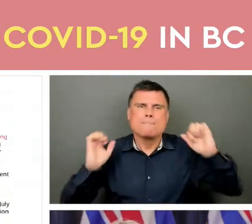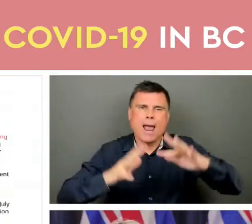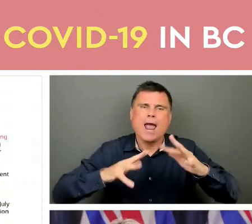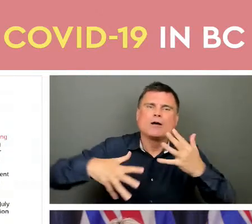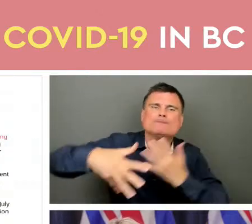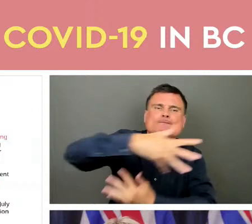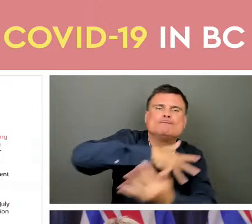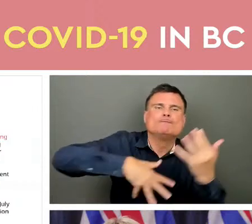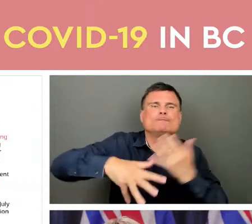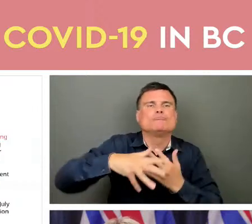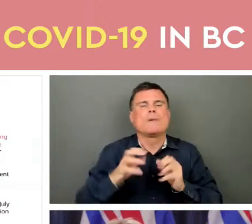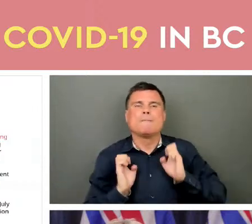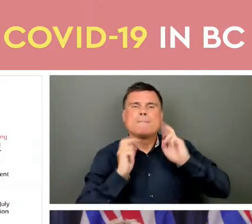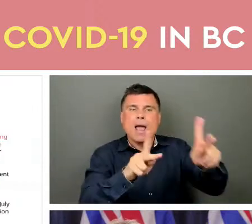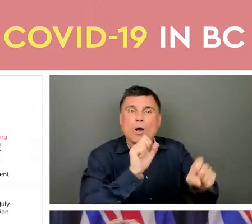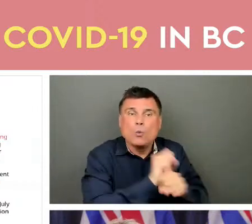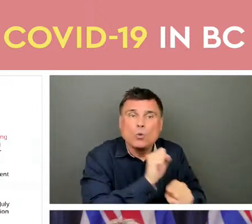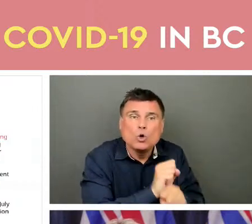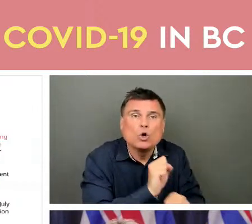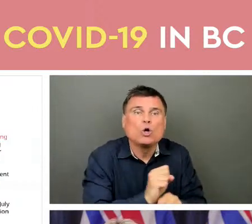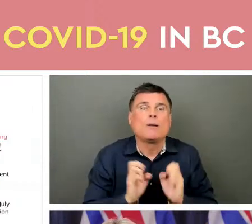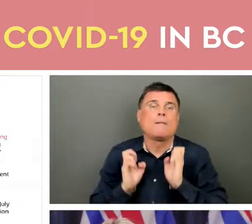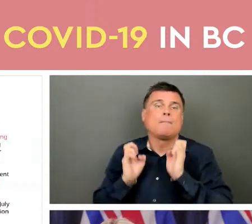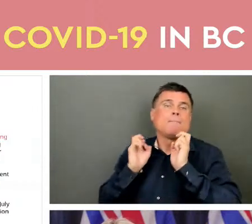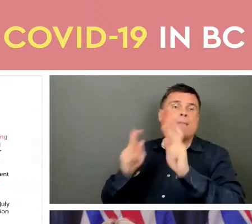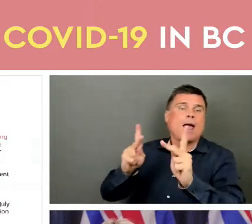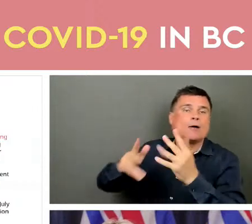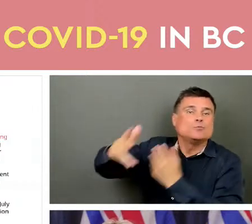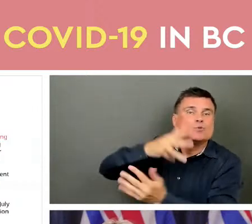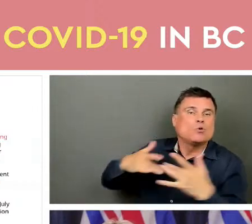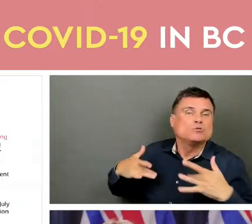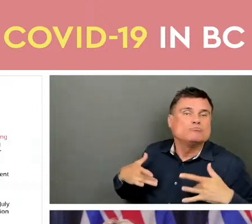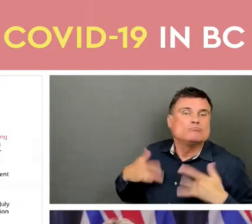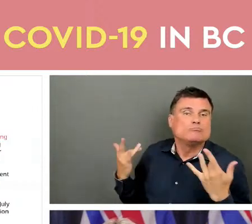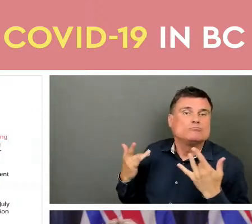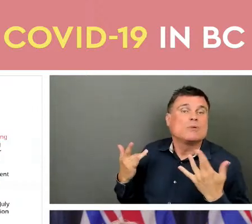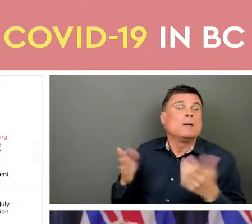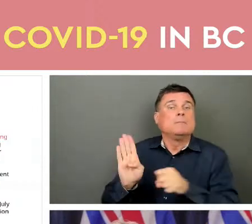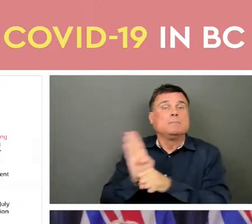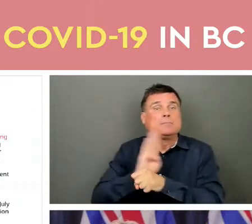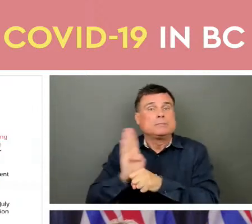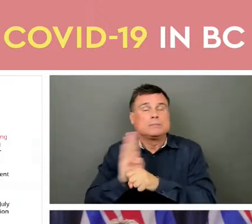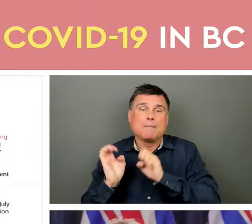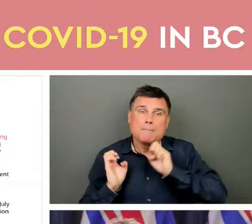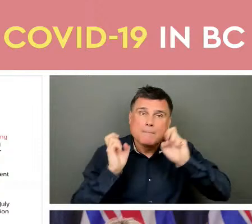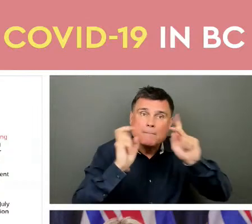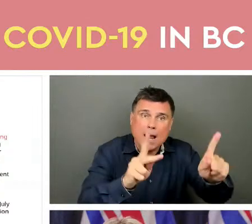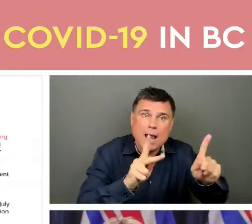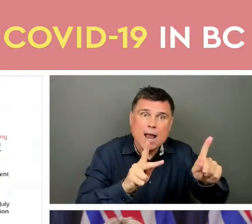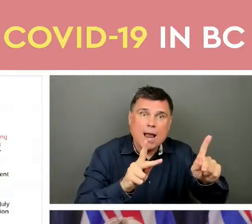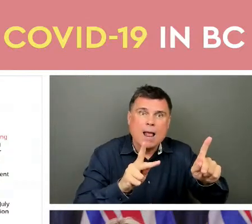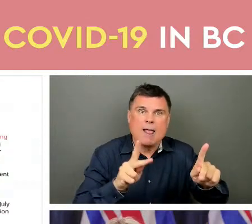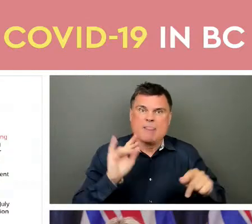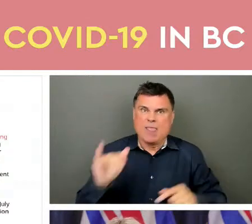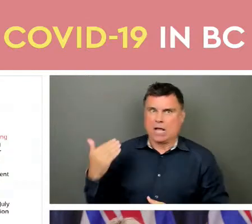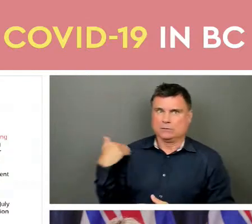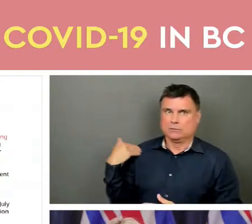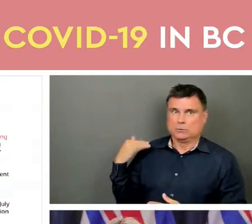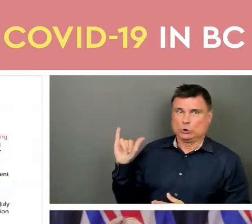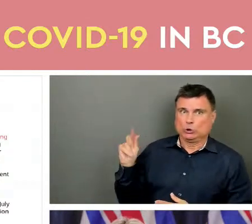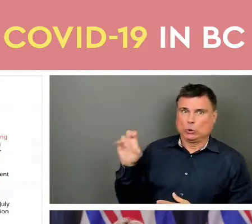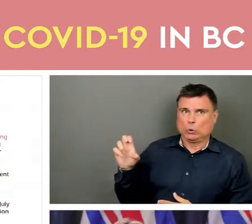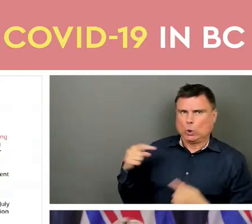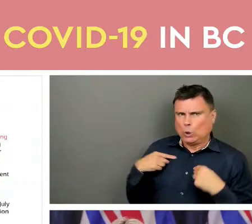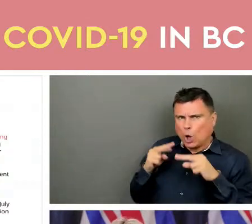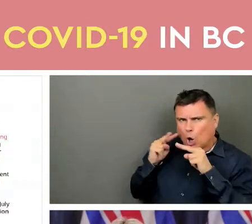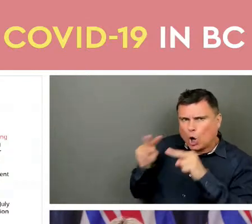to businesses, to some of those functions that we had been missing for so long. So as part of our restart plan, we were looking at what are